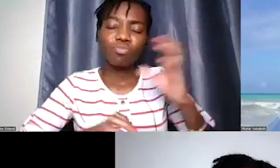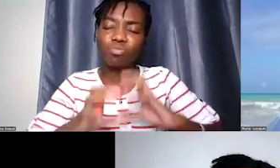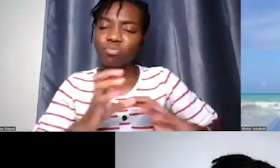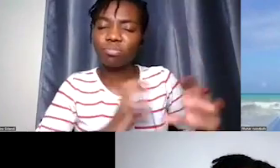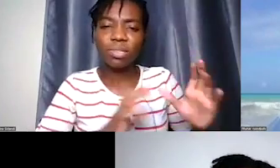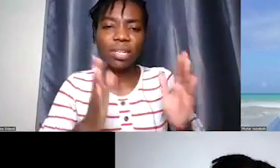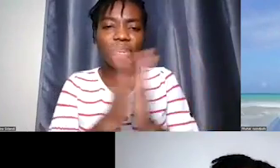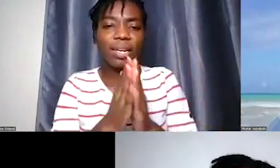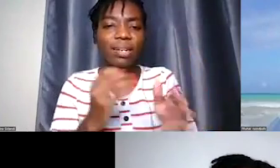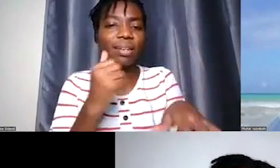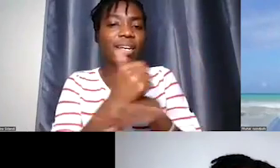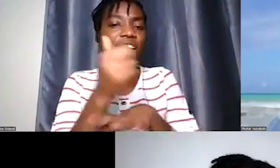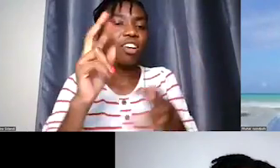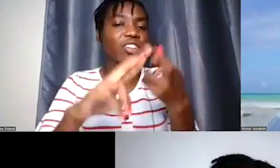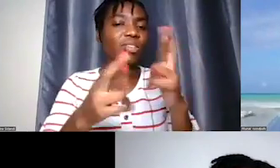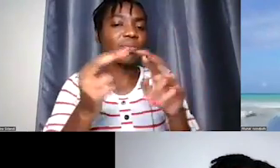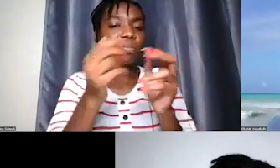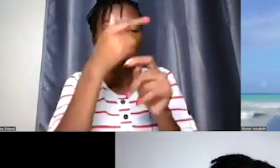of kids?